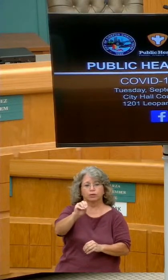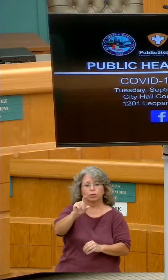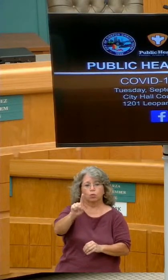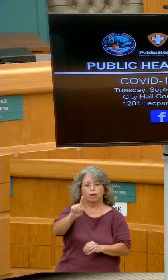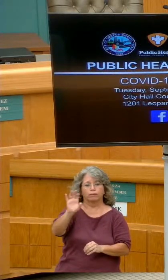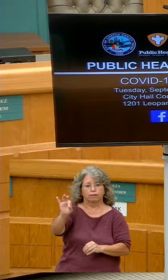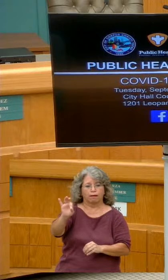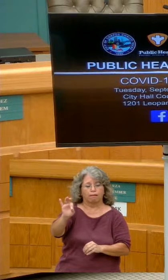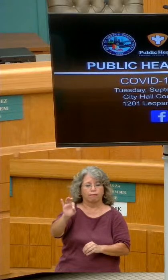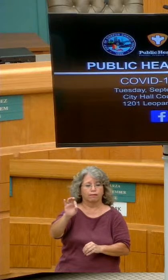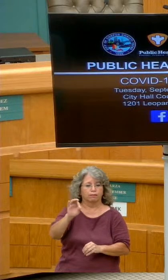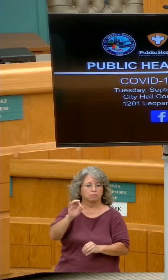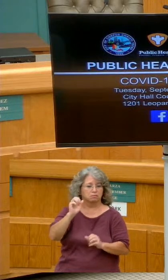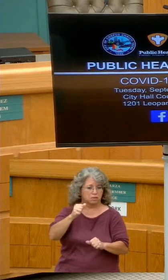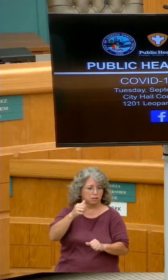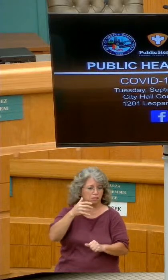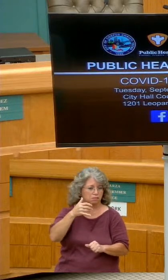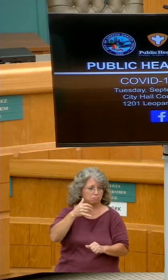361-826-8019 to speak with a doctor.